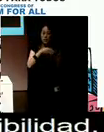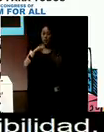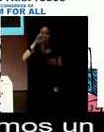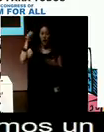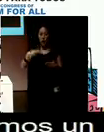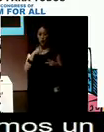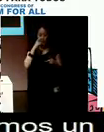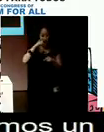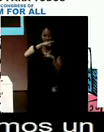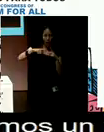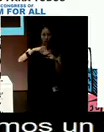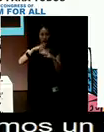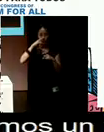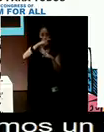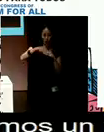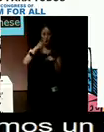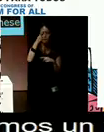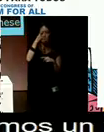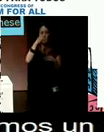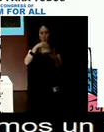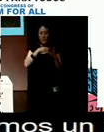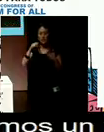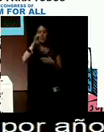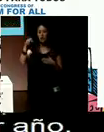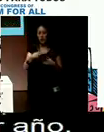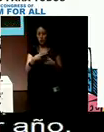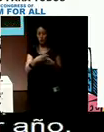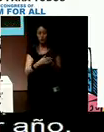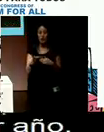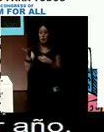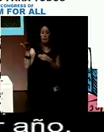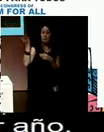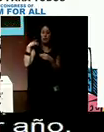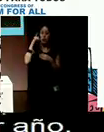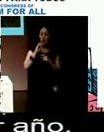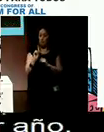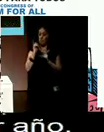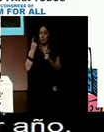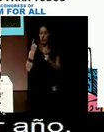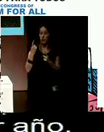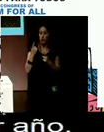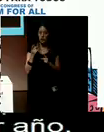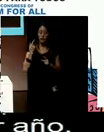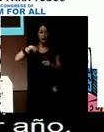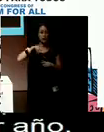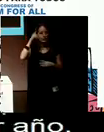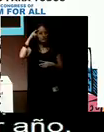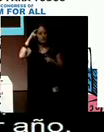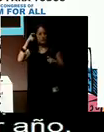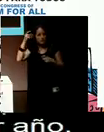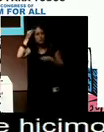we did is that before, we tried to think before acting. So we wanted to have an